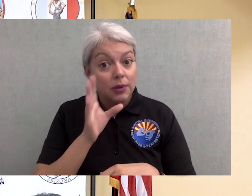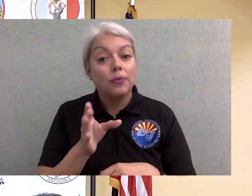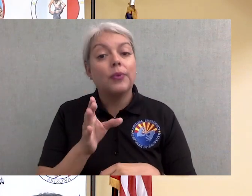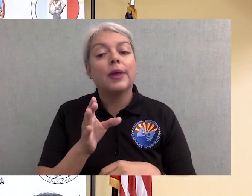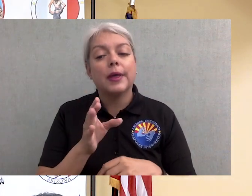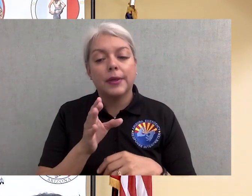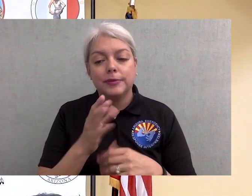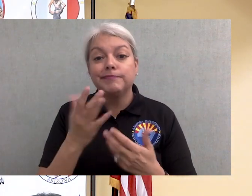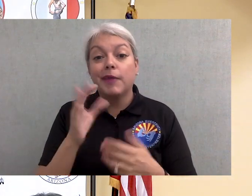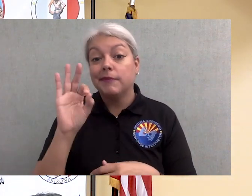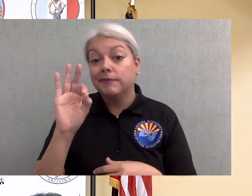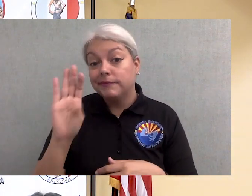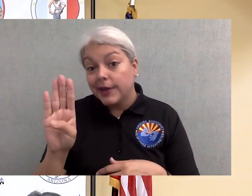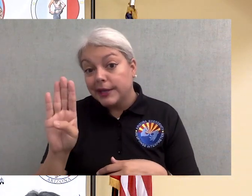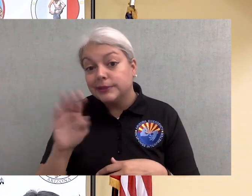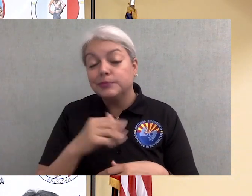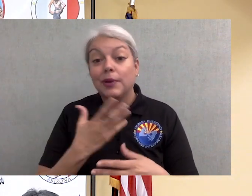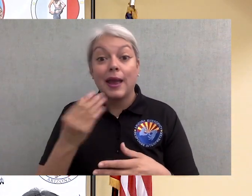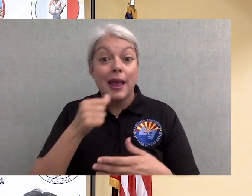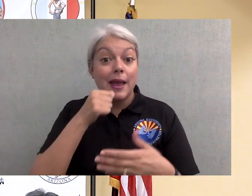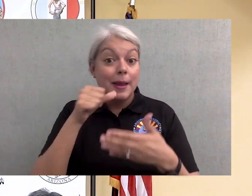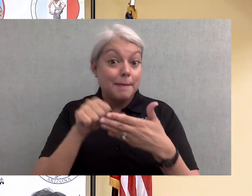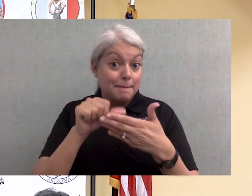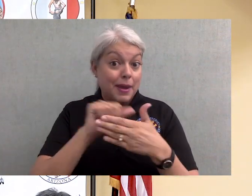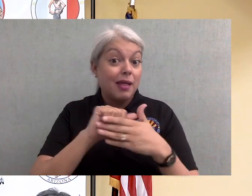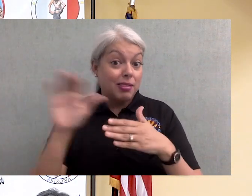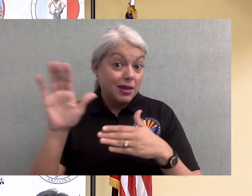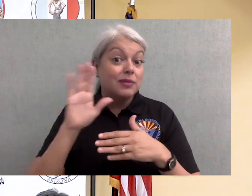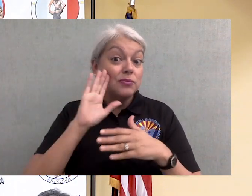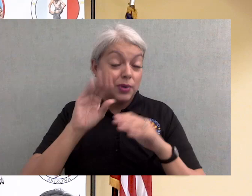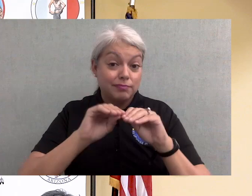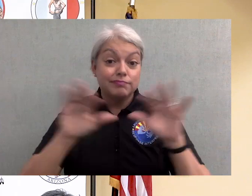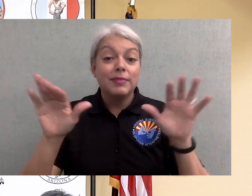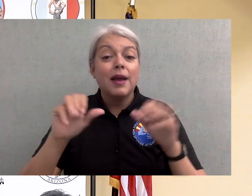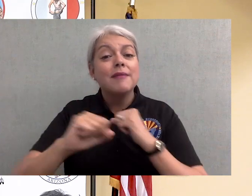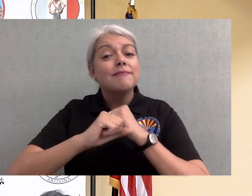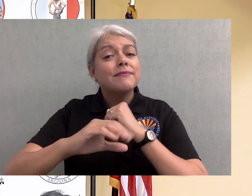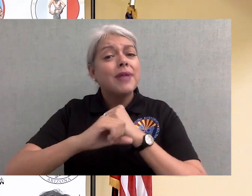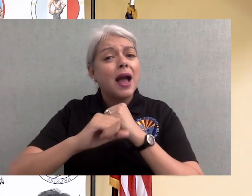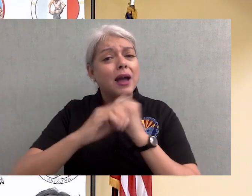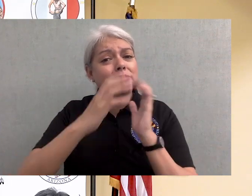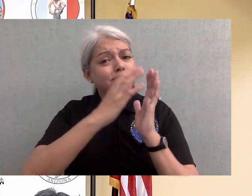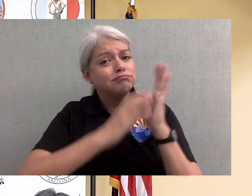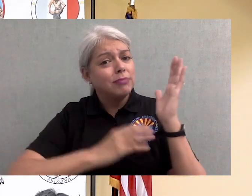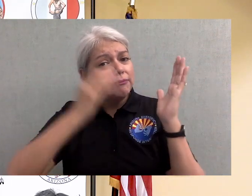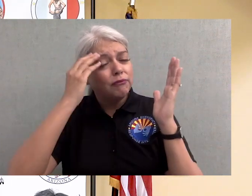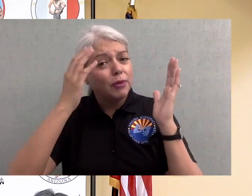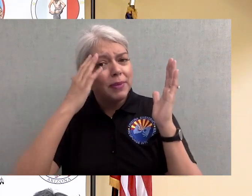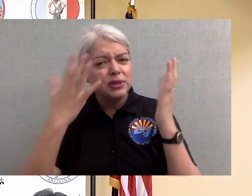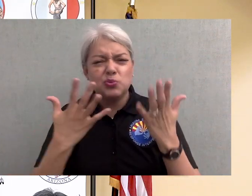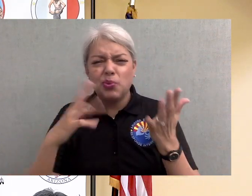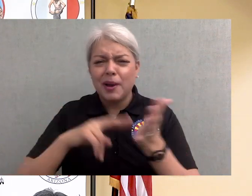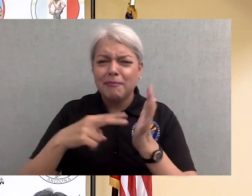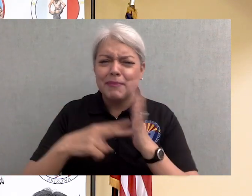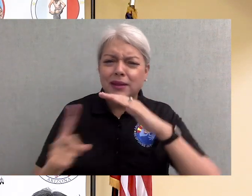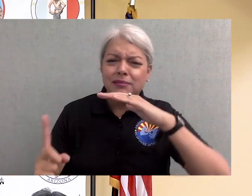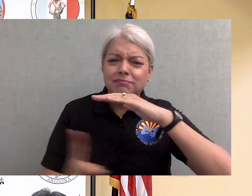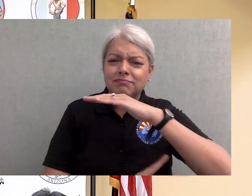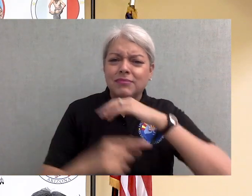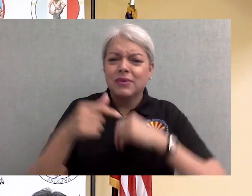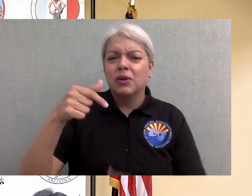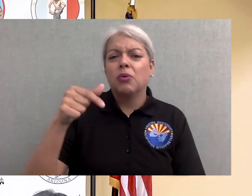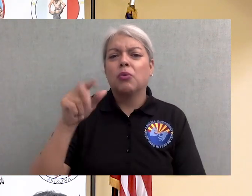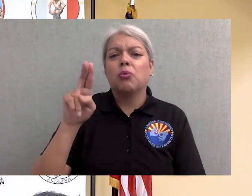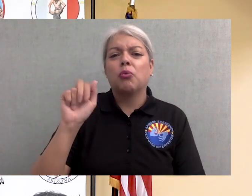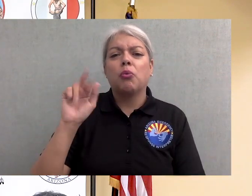going to be mailing these out, is some flyers with information to remind people what quarantine is and the rules that you have to follow based on what